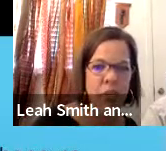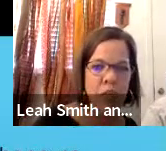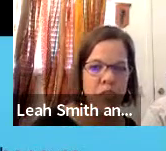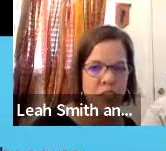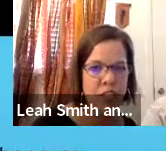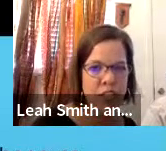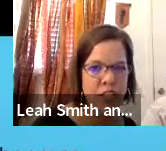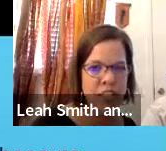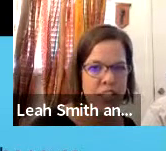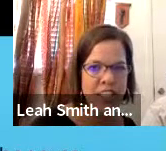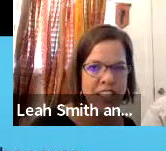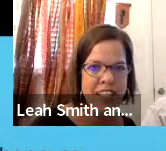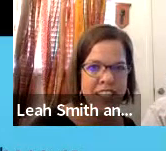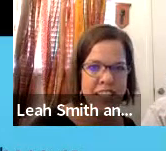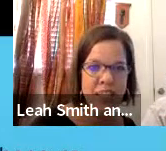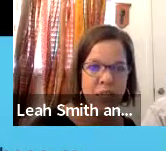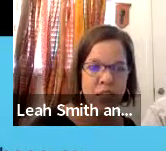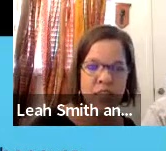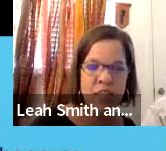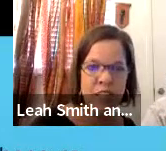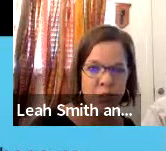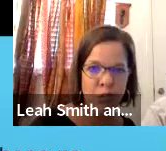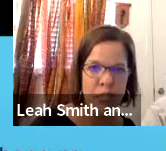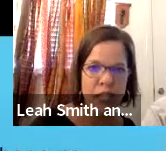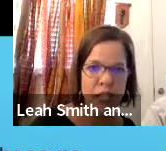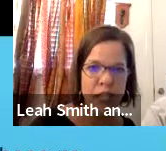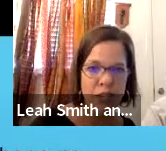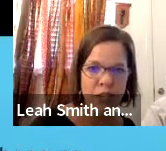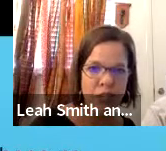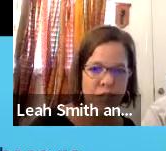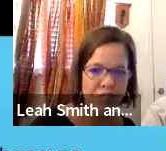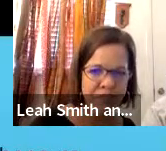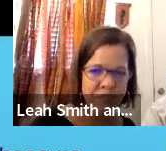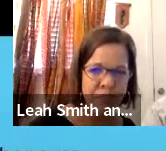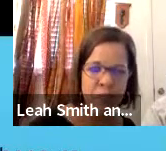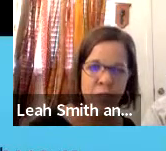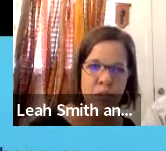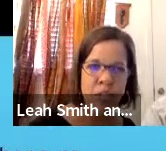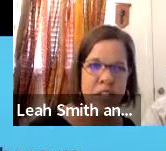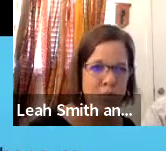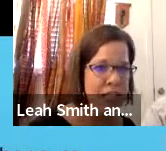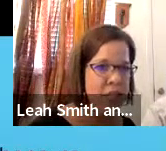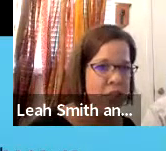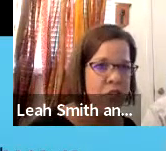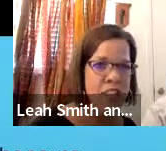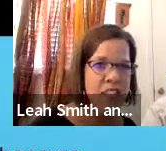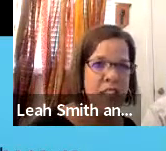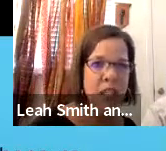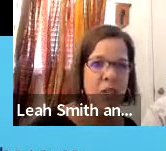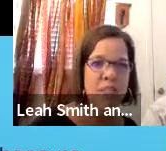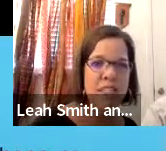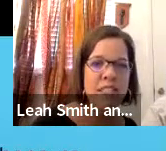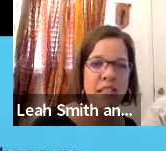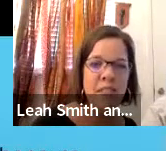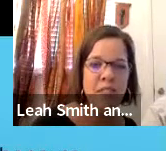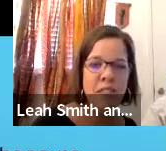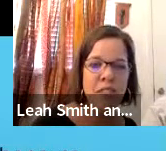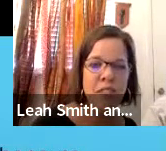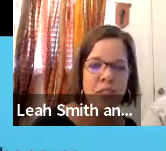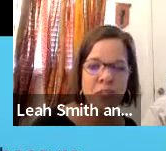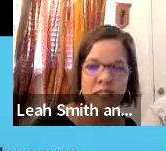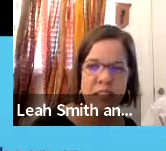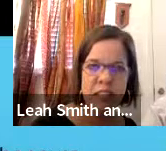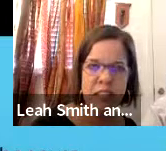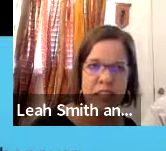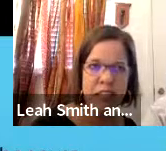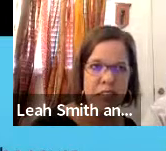They both reversed their decision and decided that disability wasn't so bad after all. But what this really showed us was,